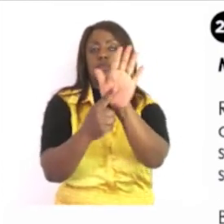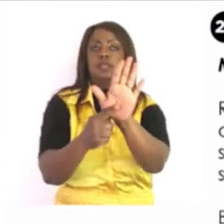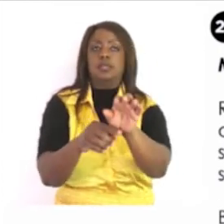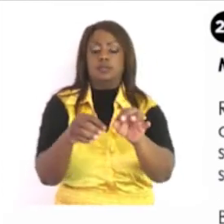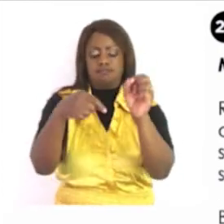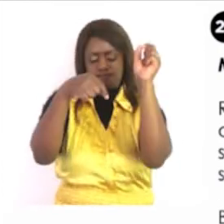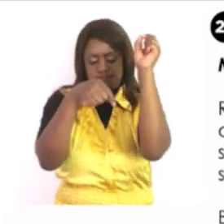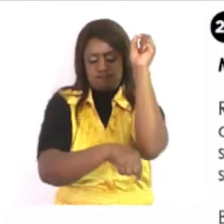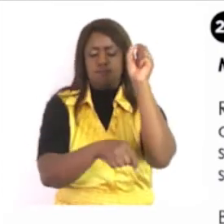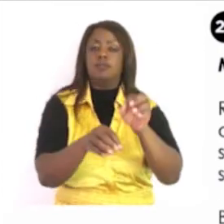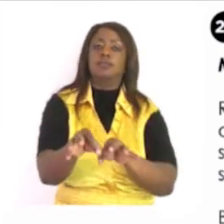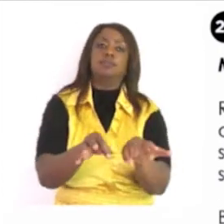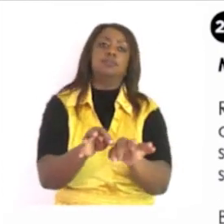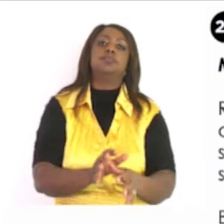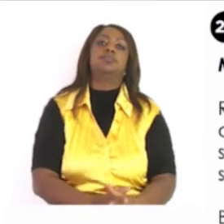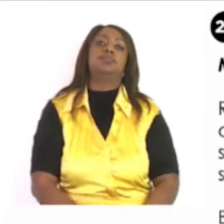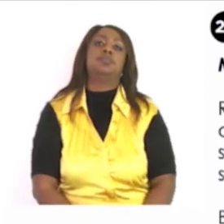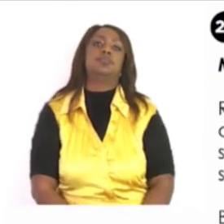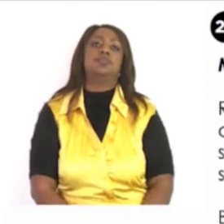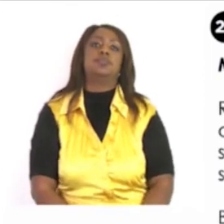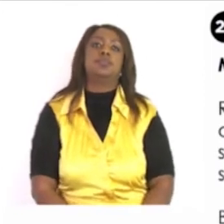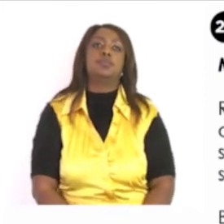explain further on how